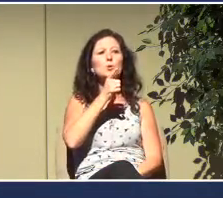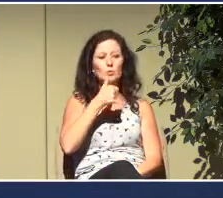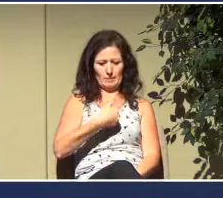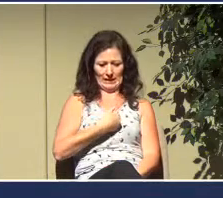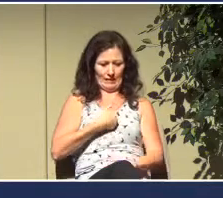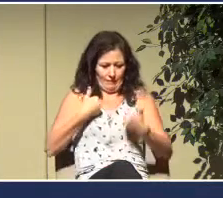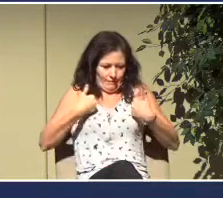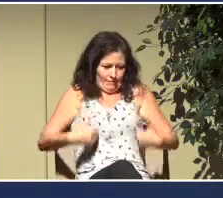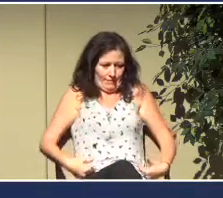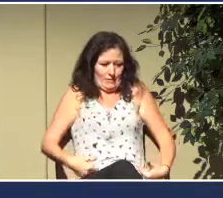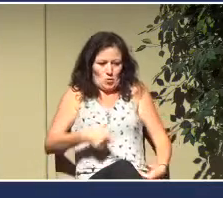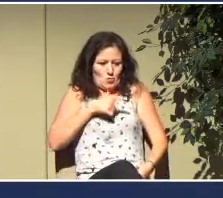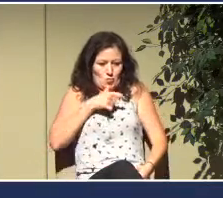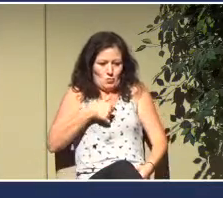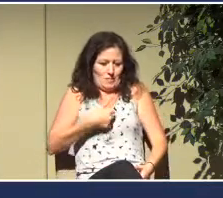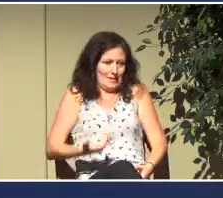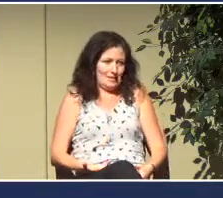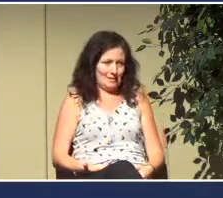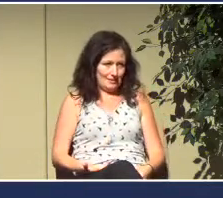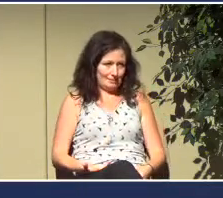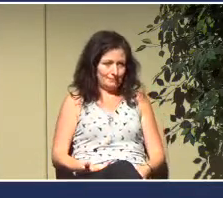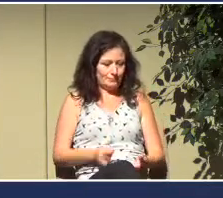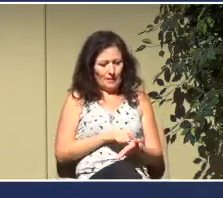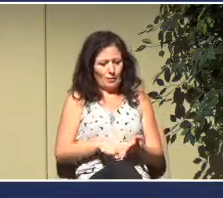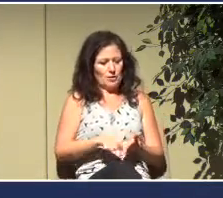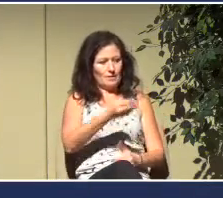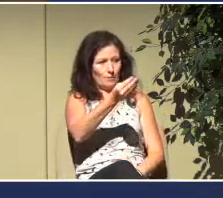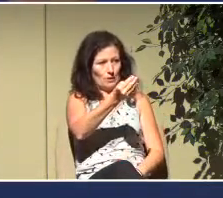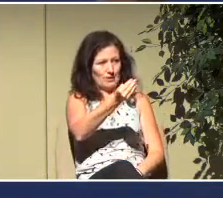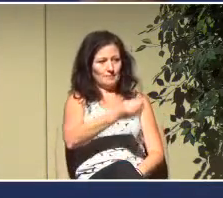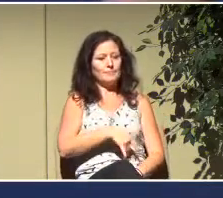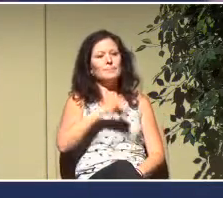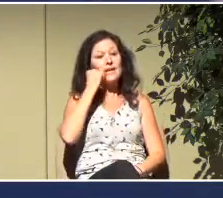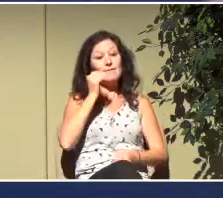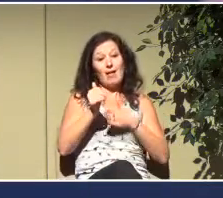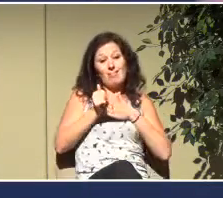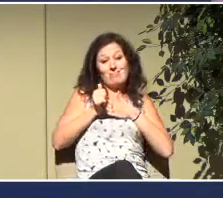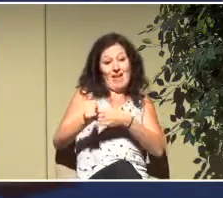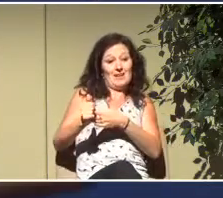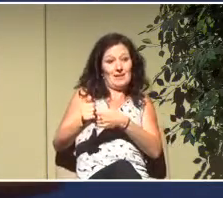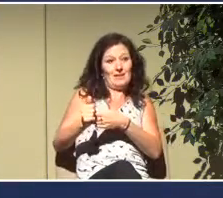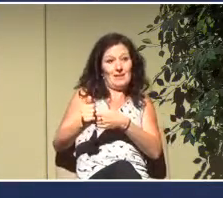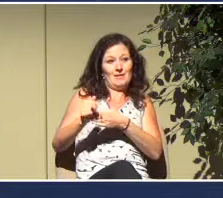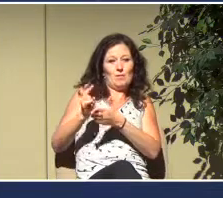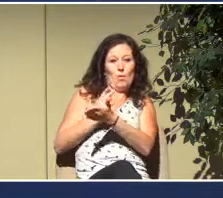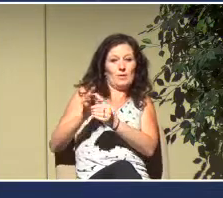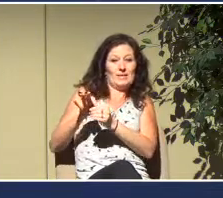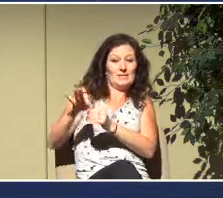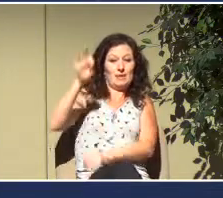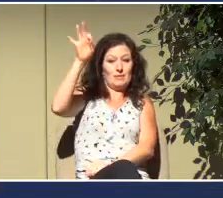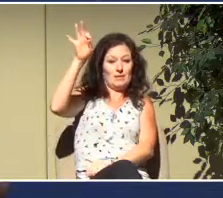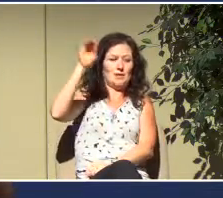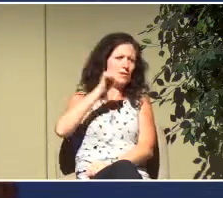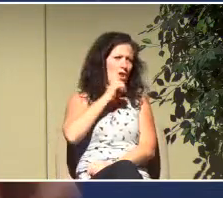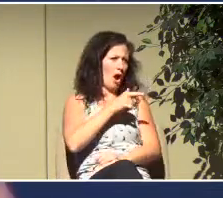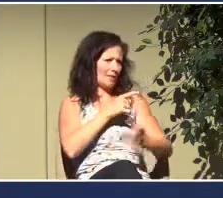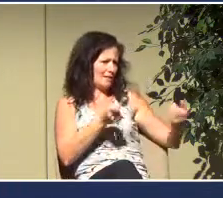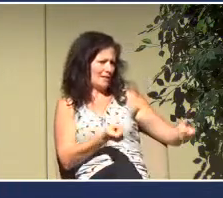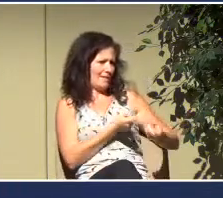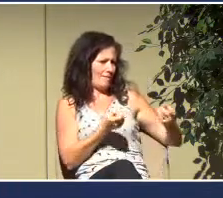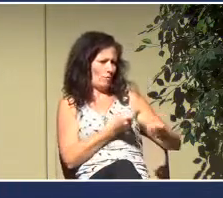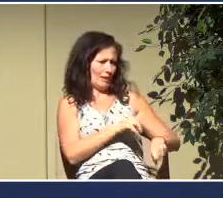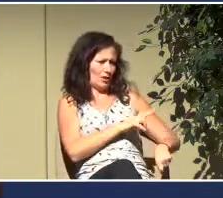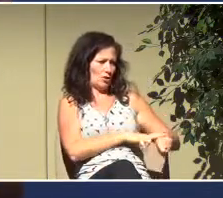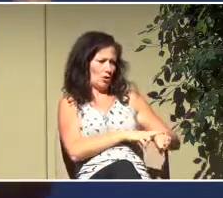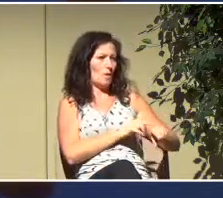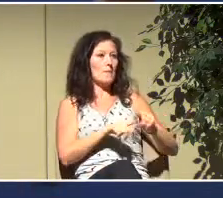we are. Verse 14. Because those who are led by the Spirit of God, rather than by the sinful nature, are sons of